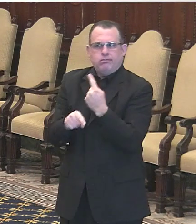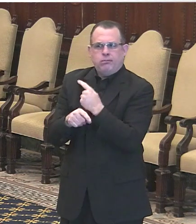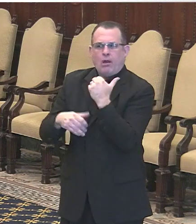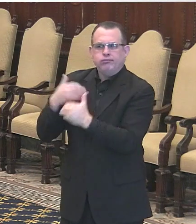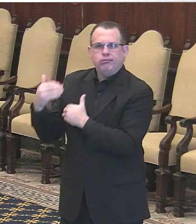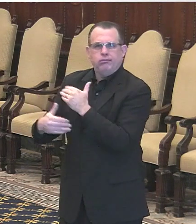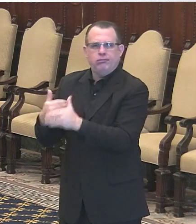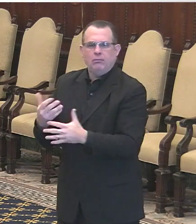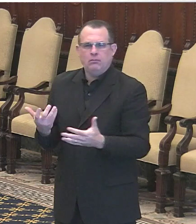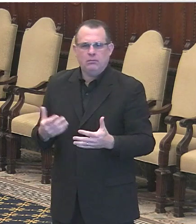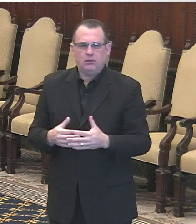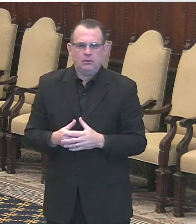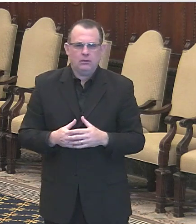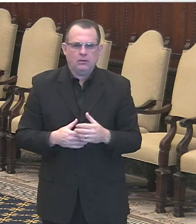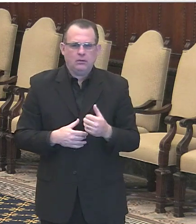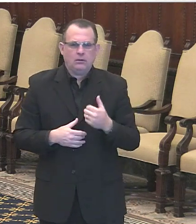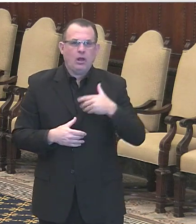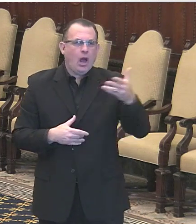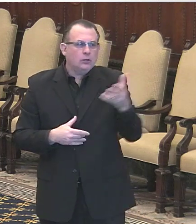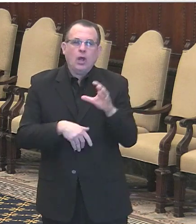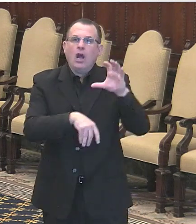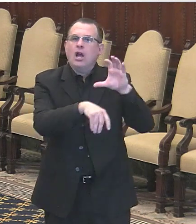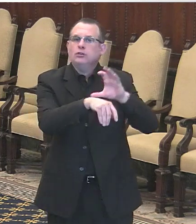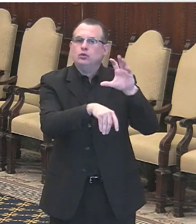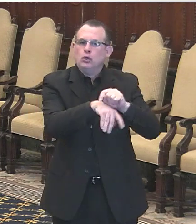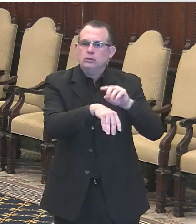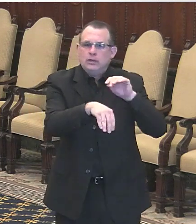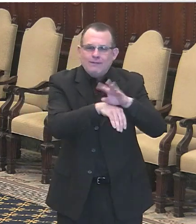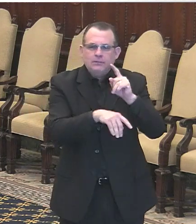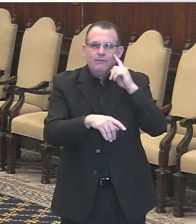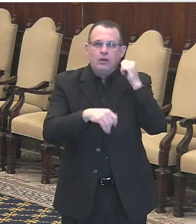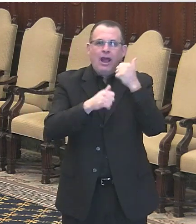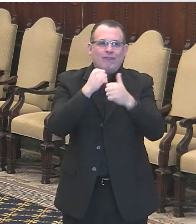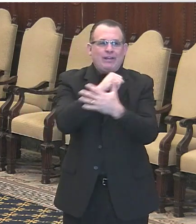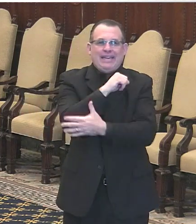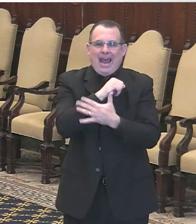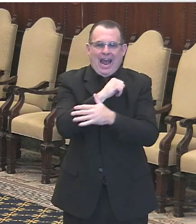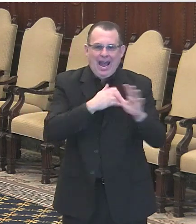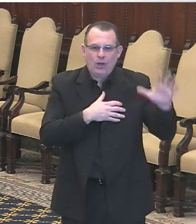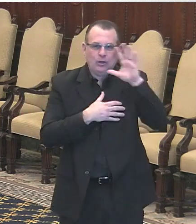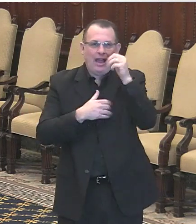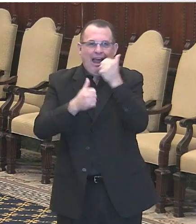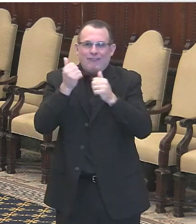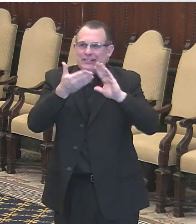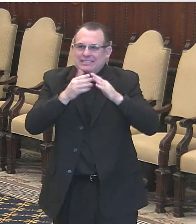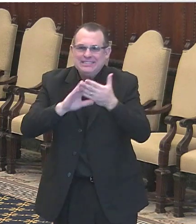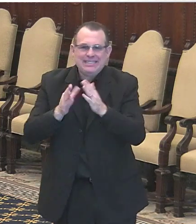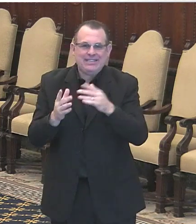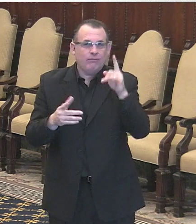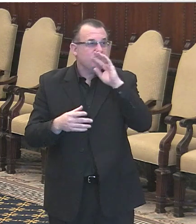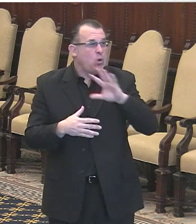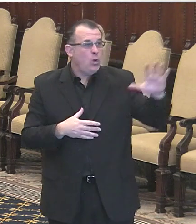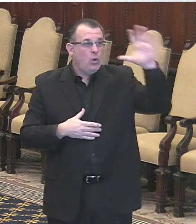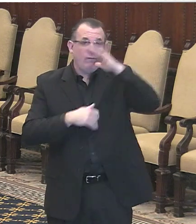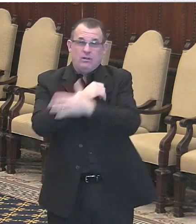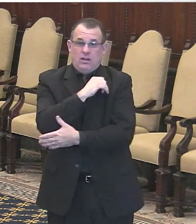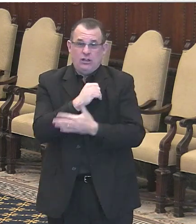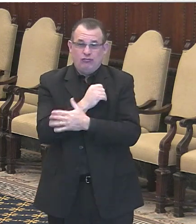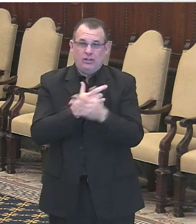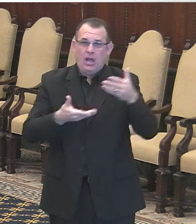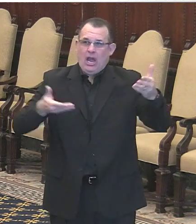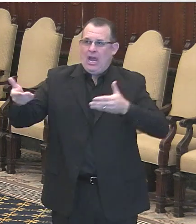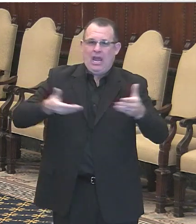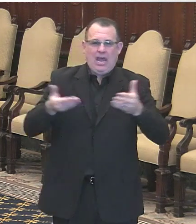a consultant, but again, every county and every city in the country that I've talked to is hiring someone or has already hired someone in the